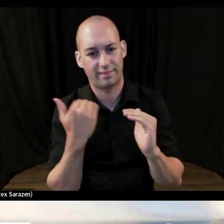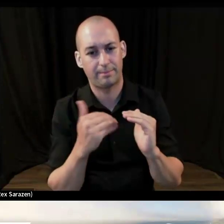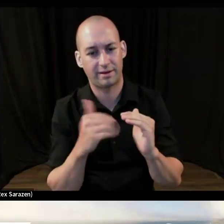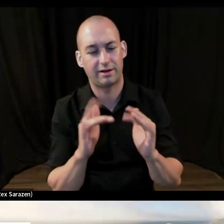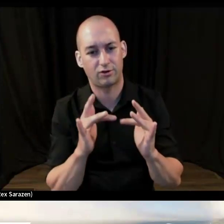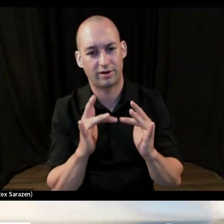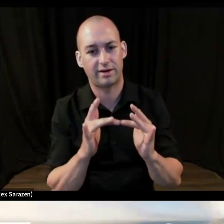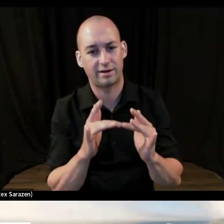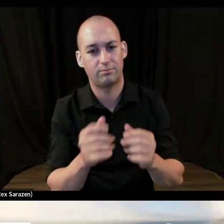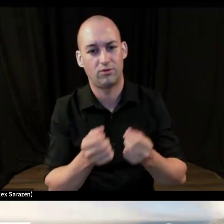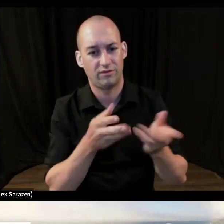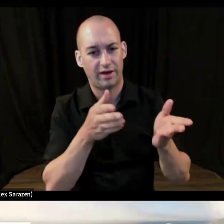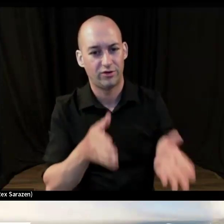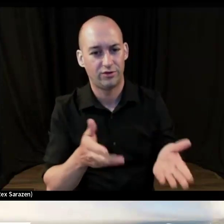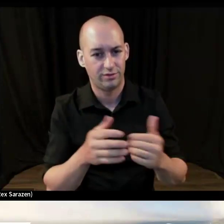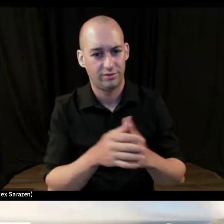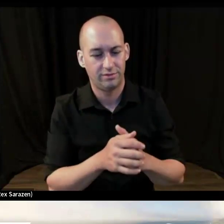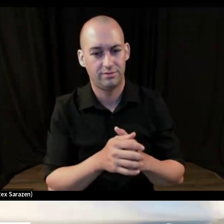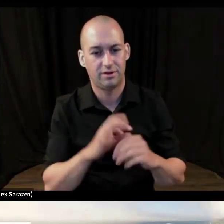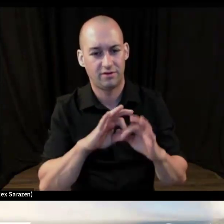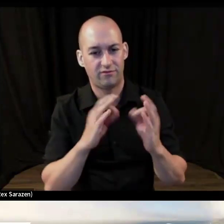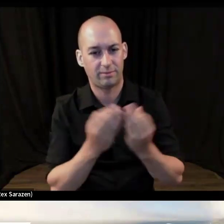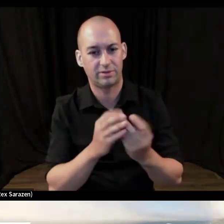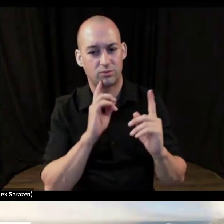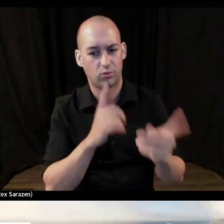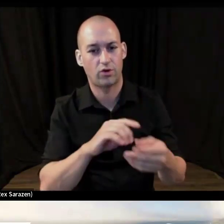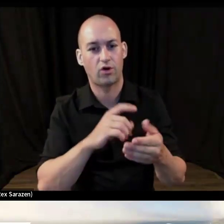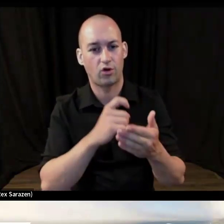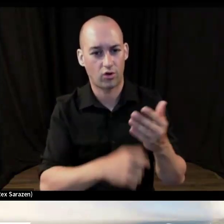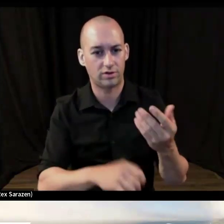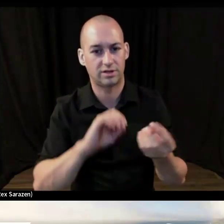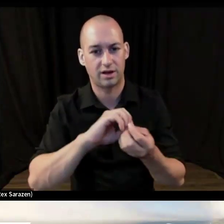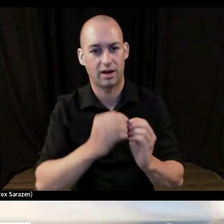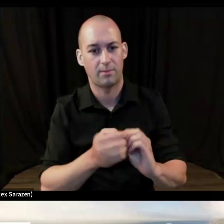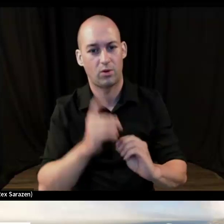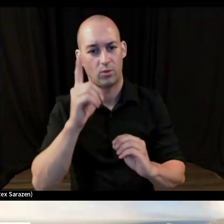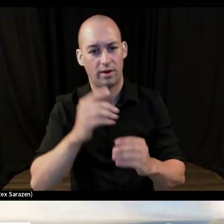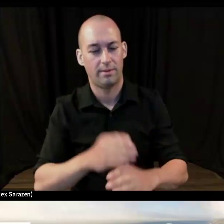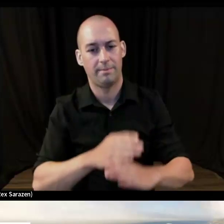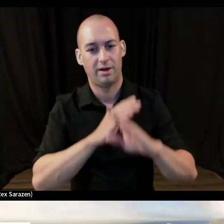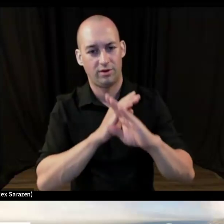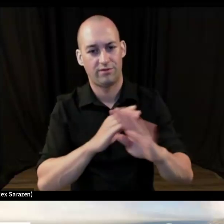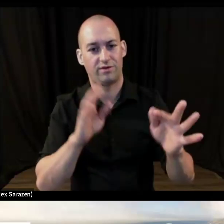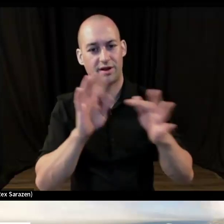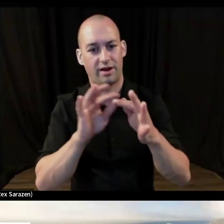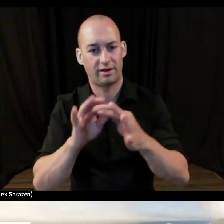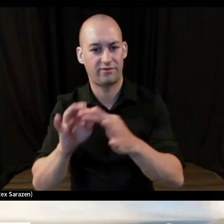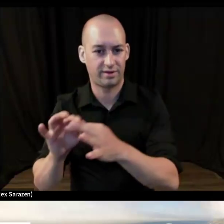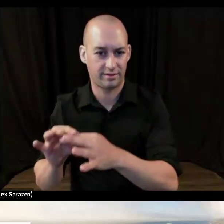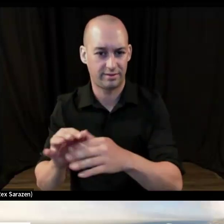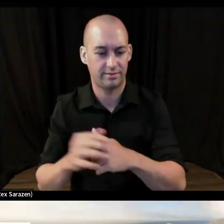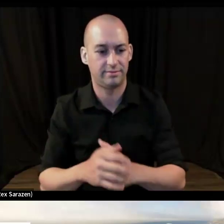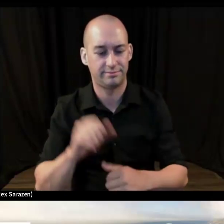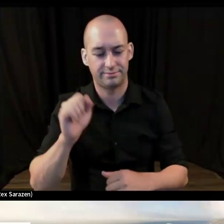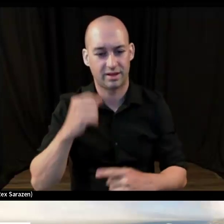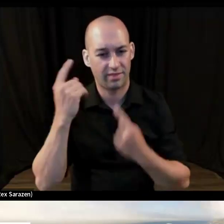service providers that their families report a cost as the #1 barrier to connectivity. Yeah, I think there's a